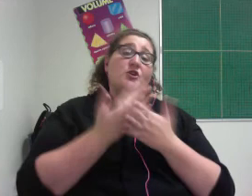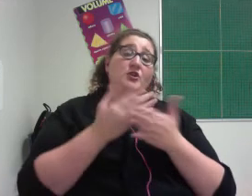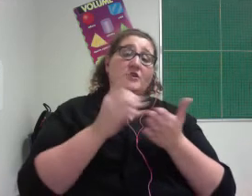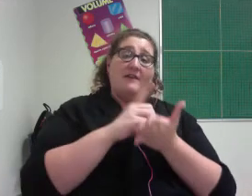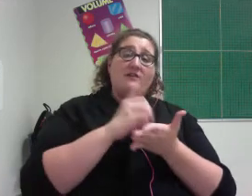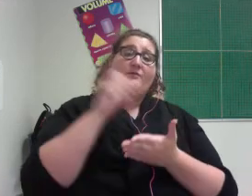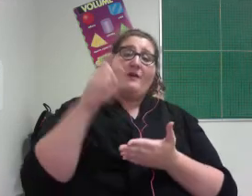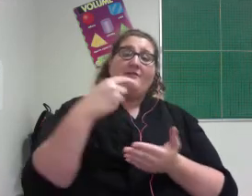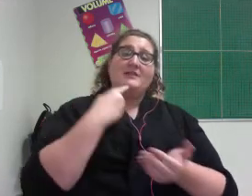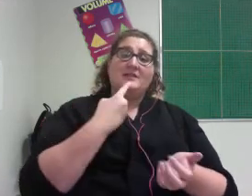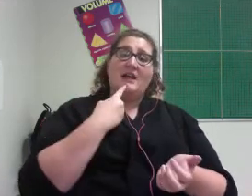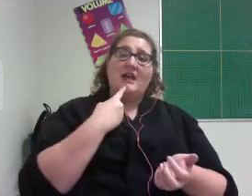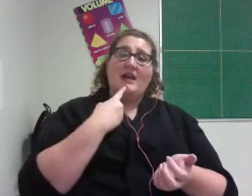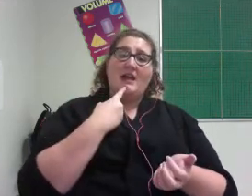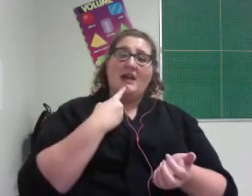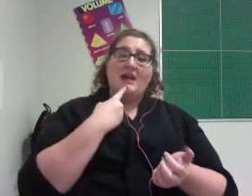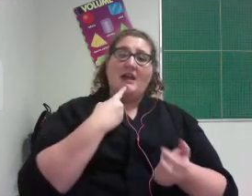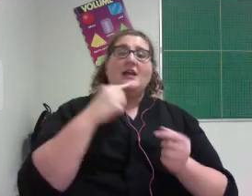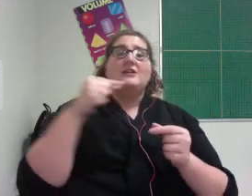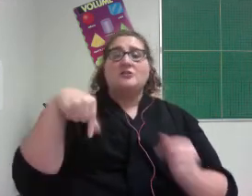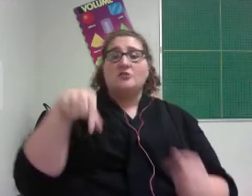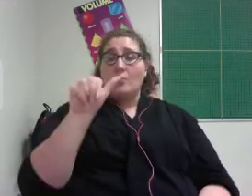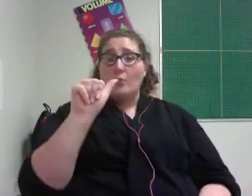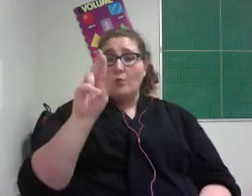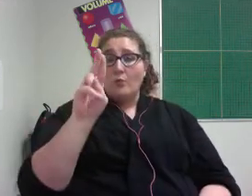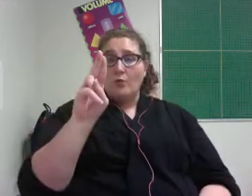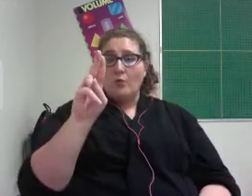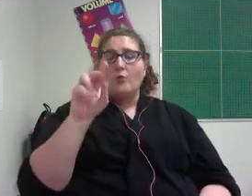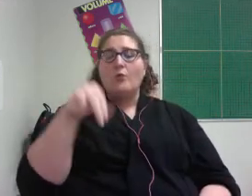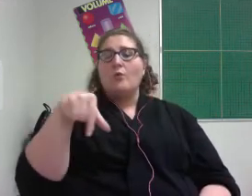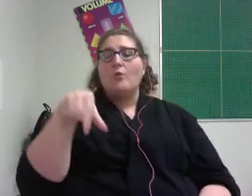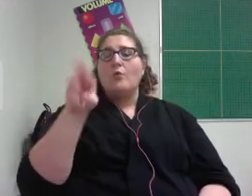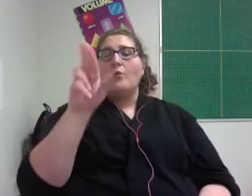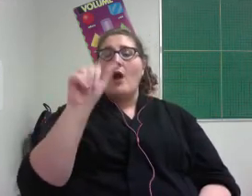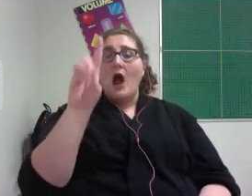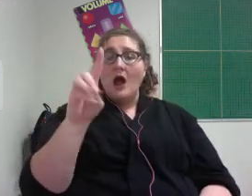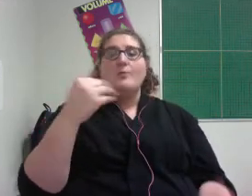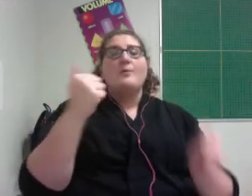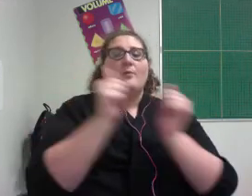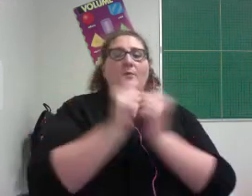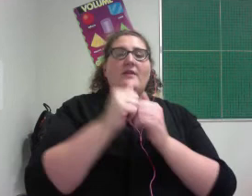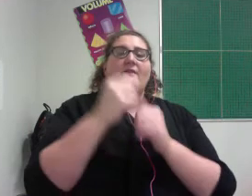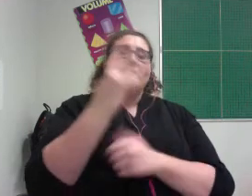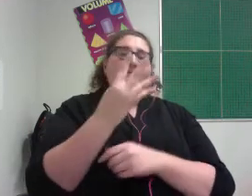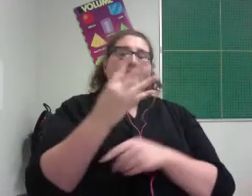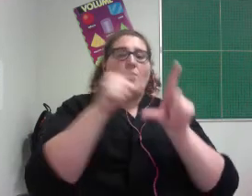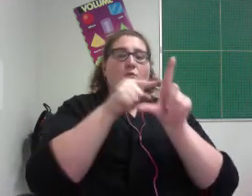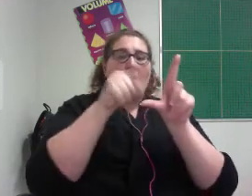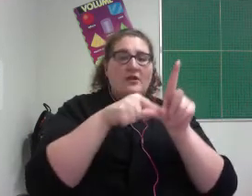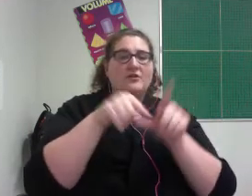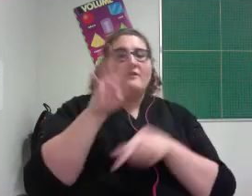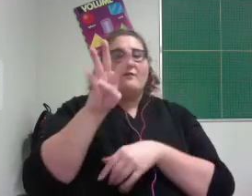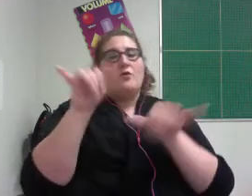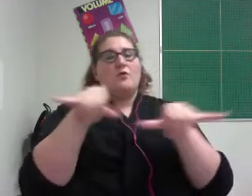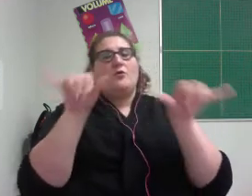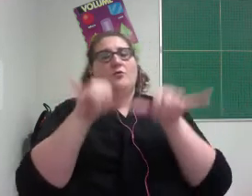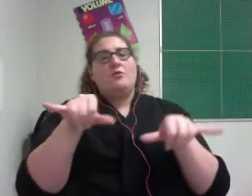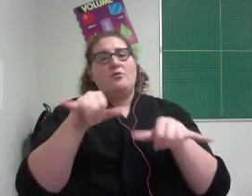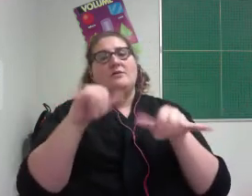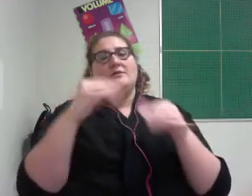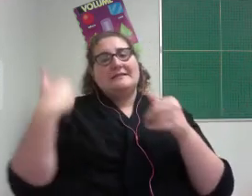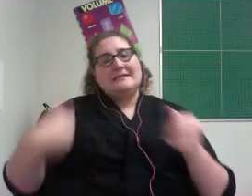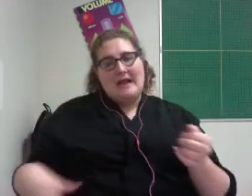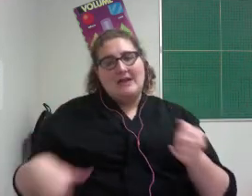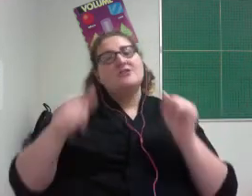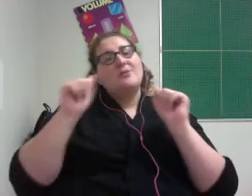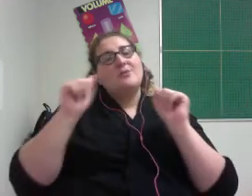a square, we have to say it's a quadrilateral with 4 right angles and 4 congruent sides to be more specific about a square,